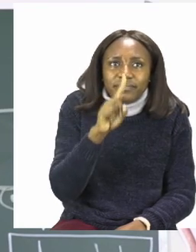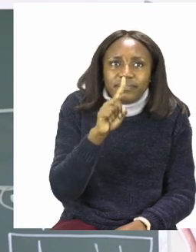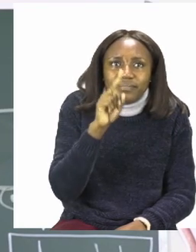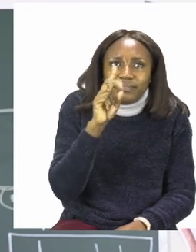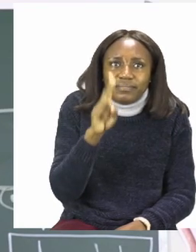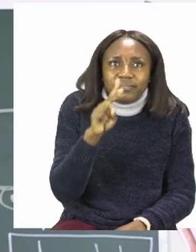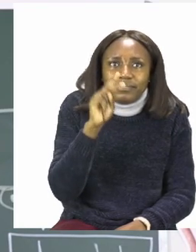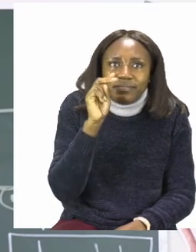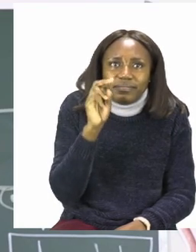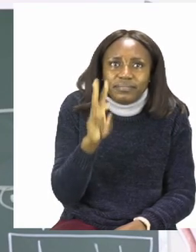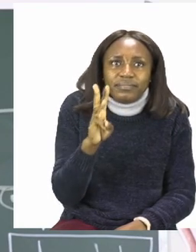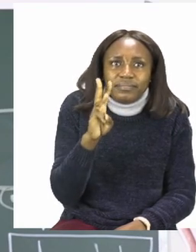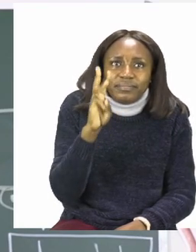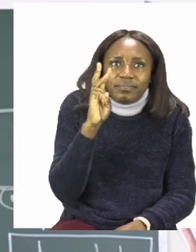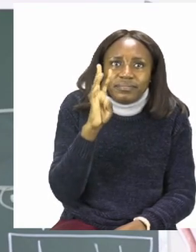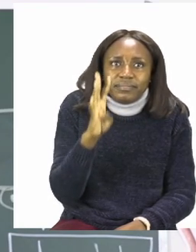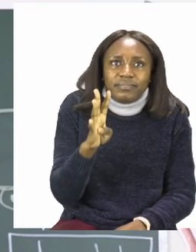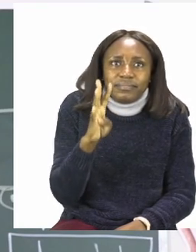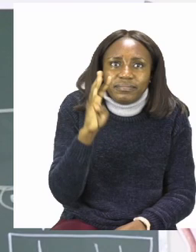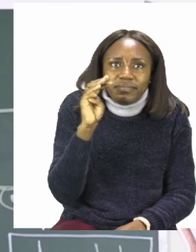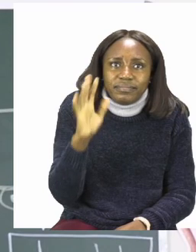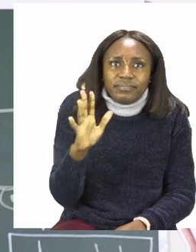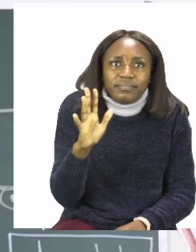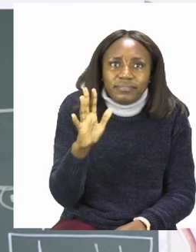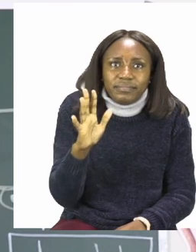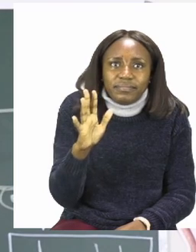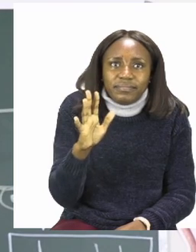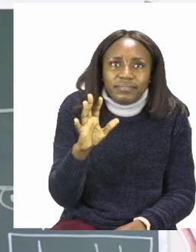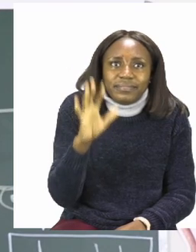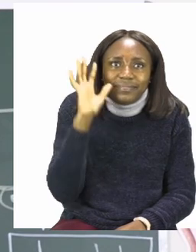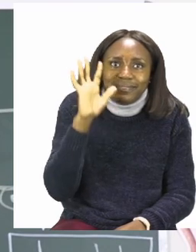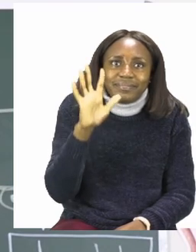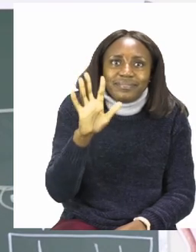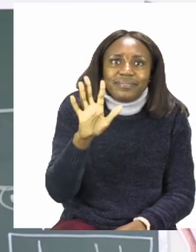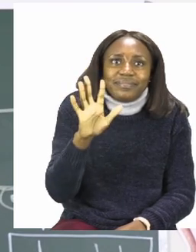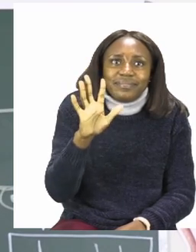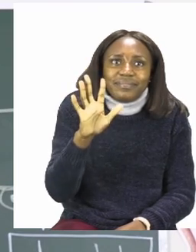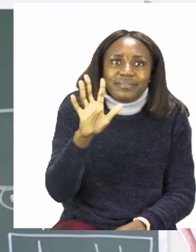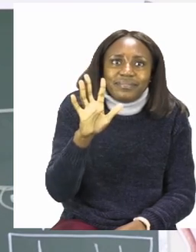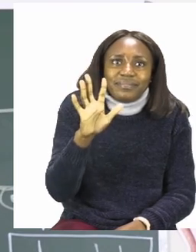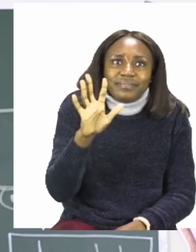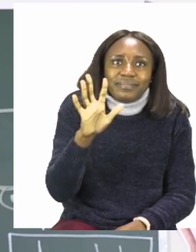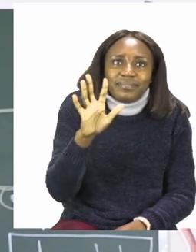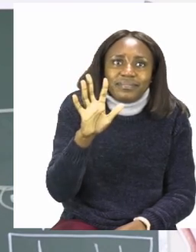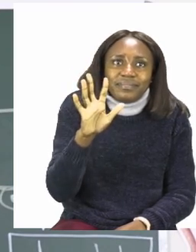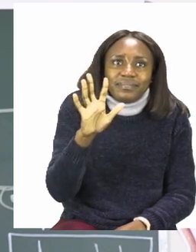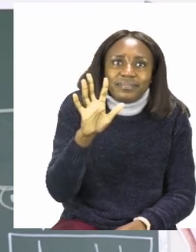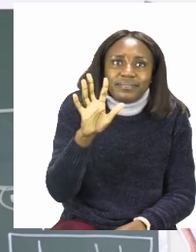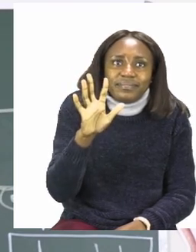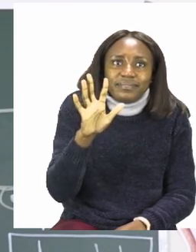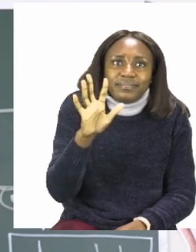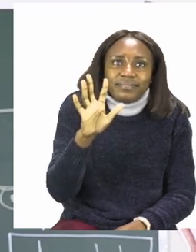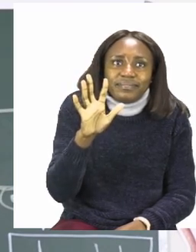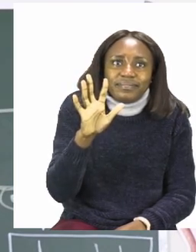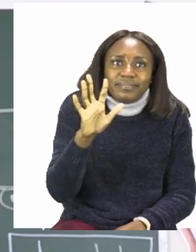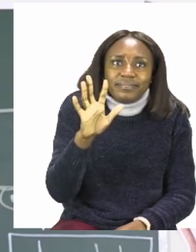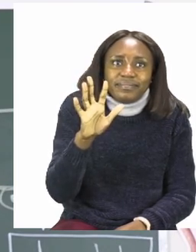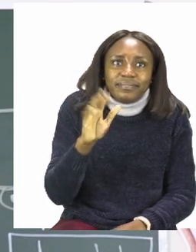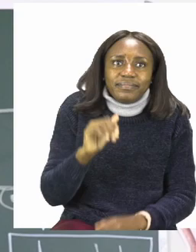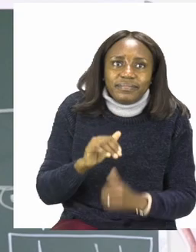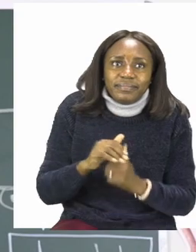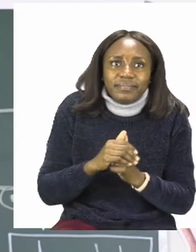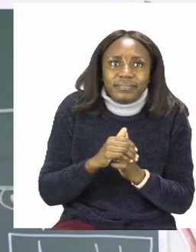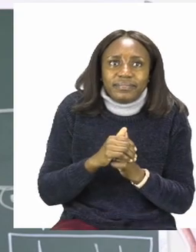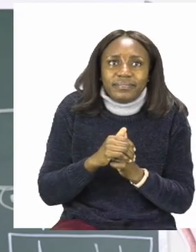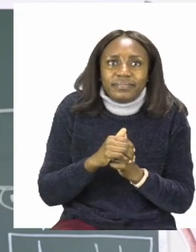1, 2, 3, 4, 5. We have 5 in the other half.